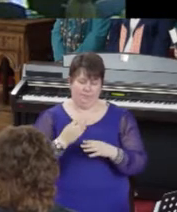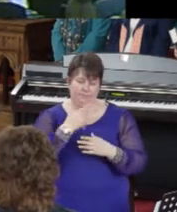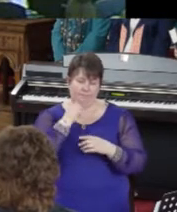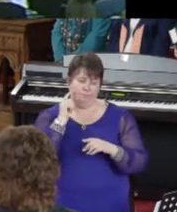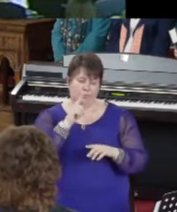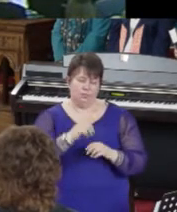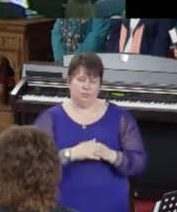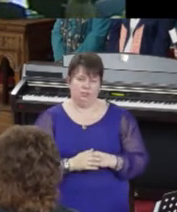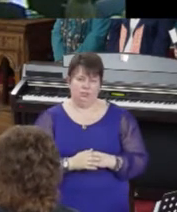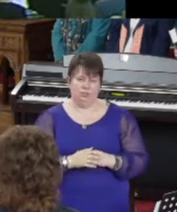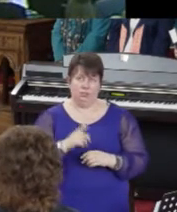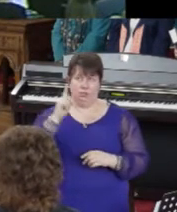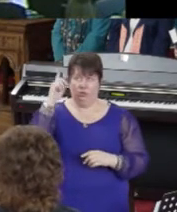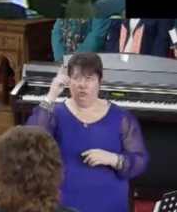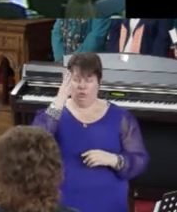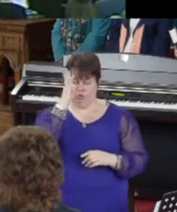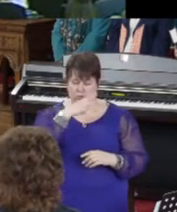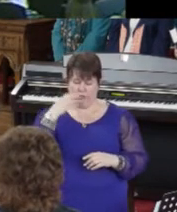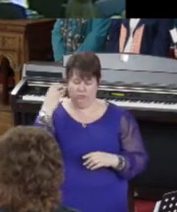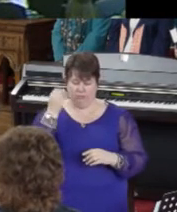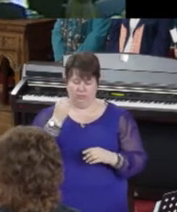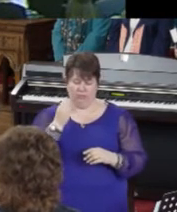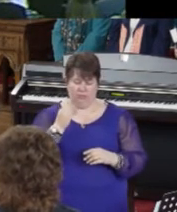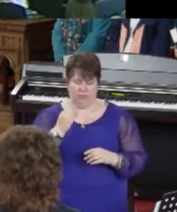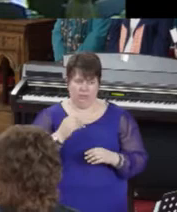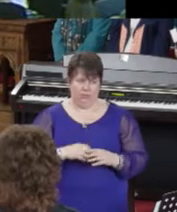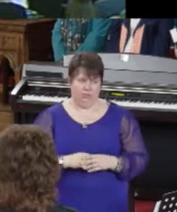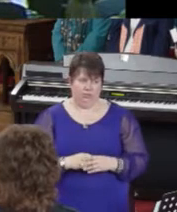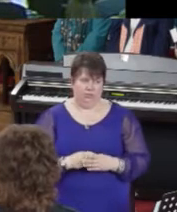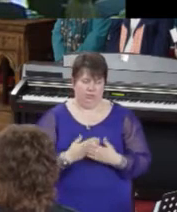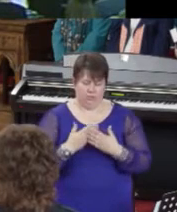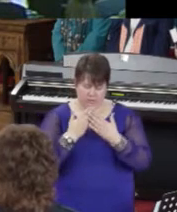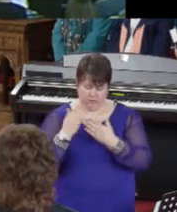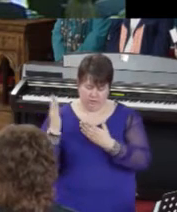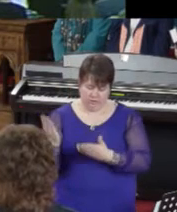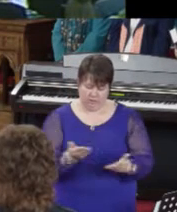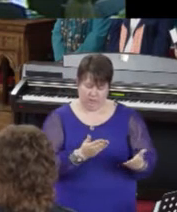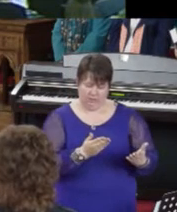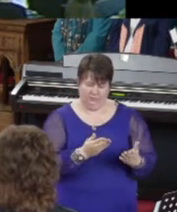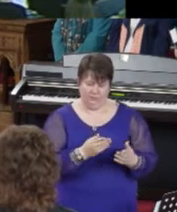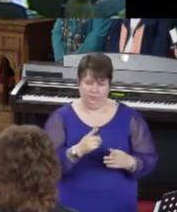And may God the Holy Spirit help you faithfully to serve and